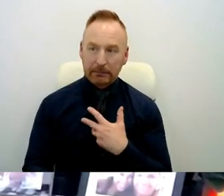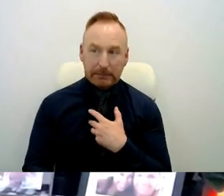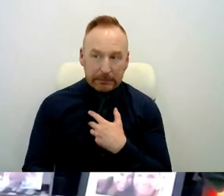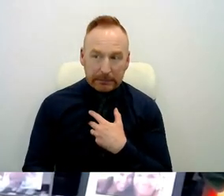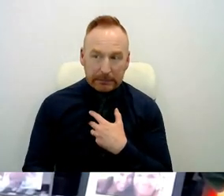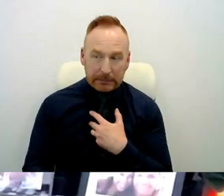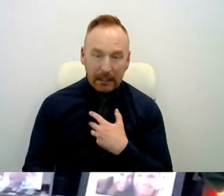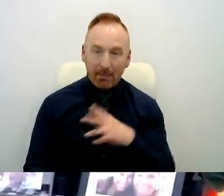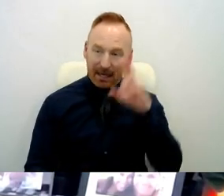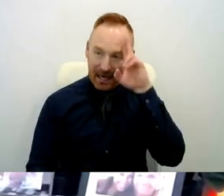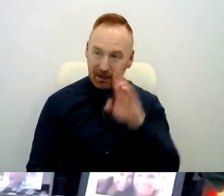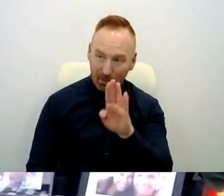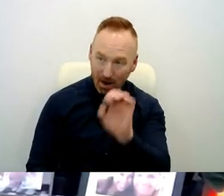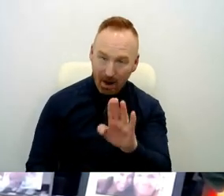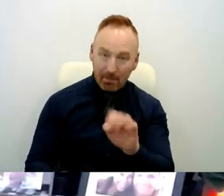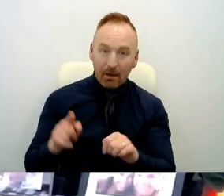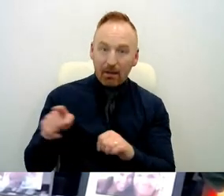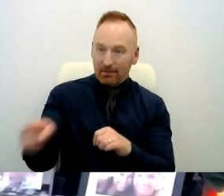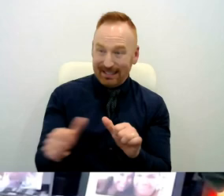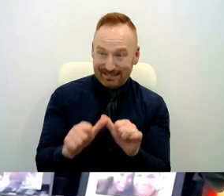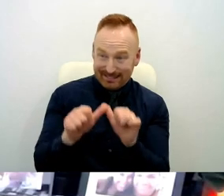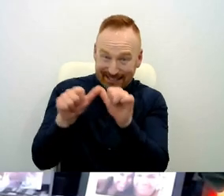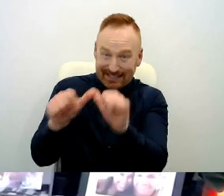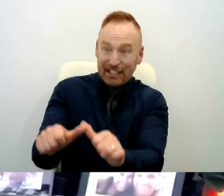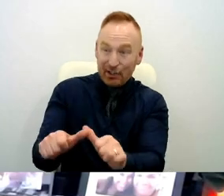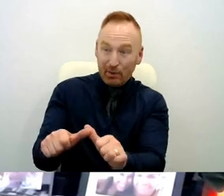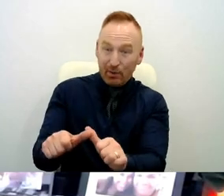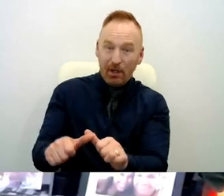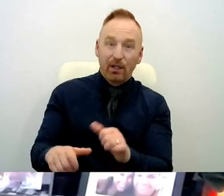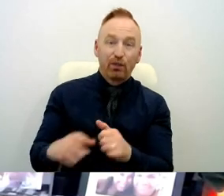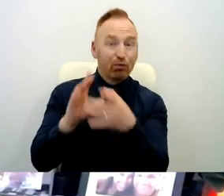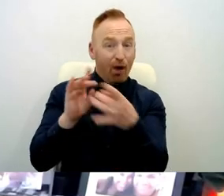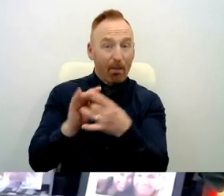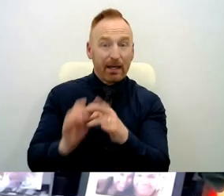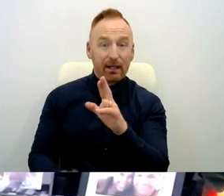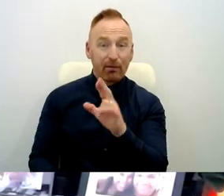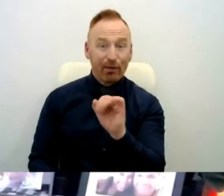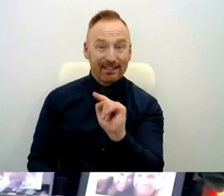simply continue in that way,